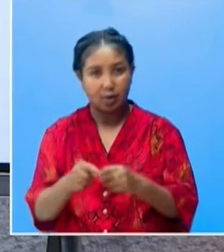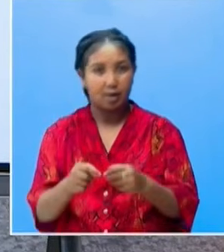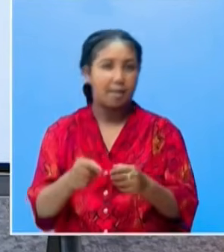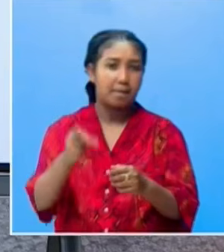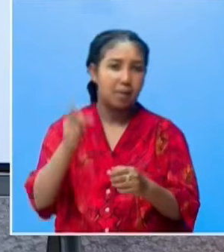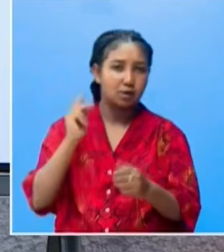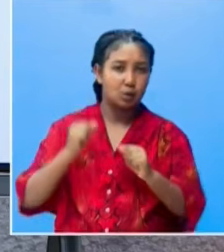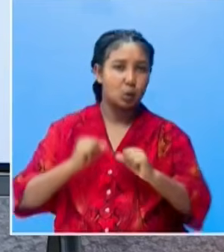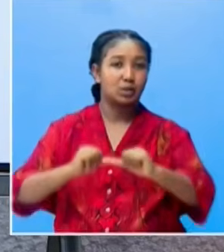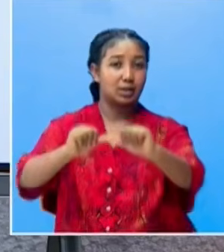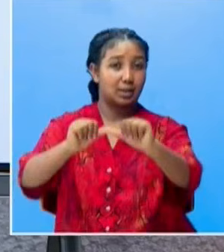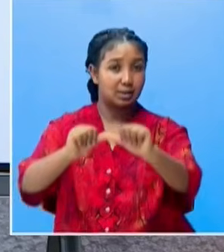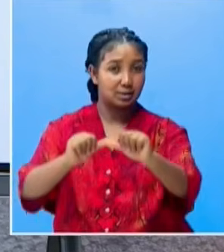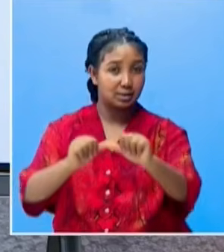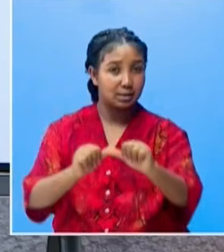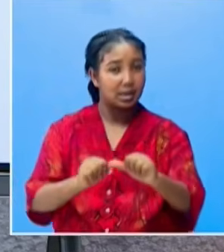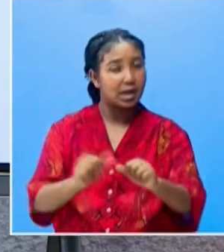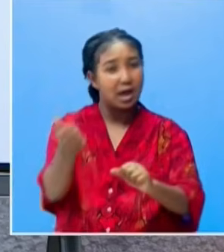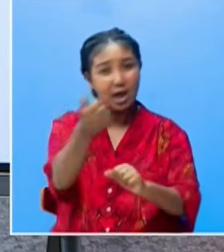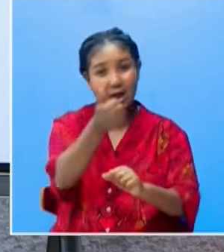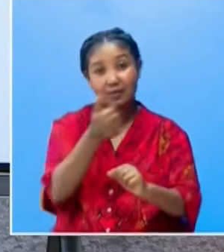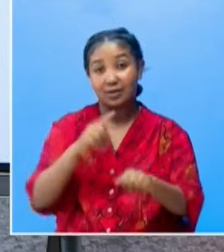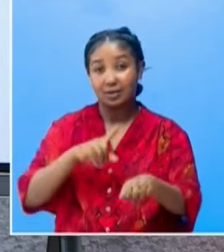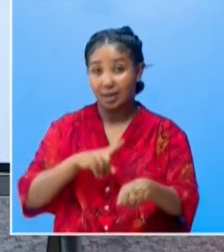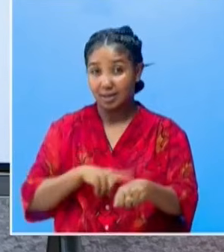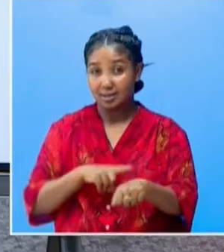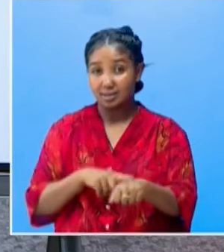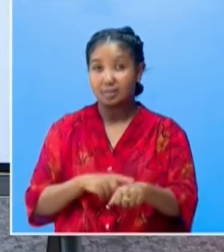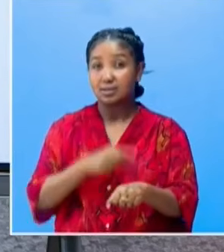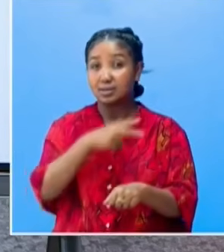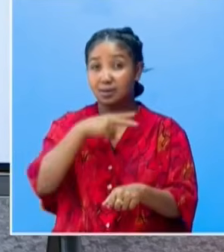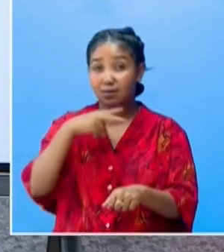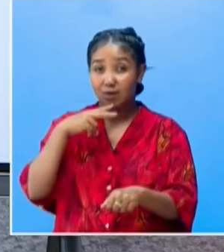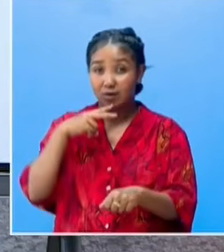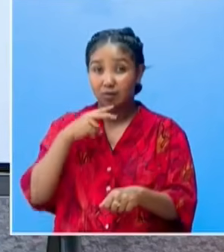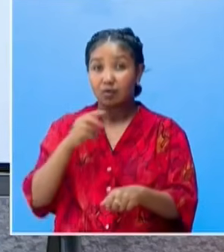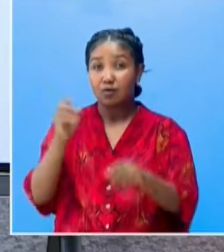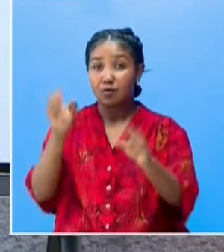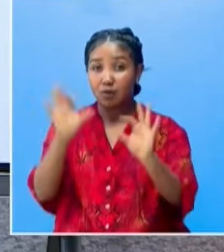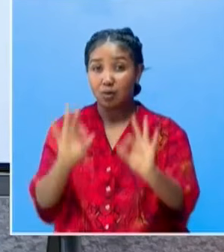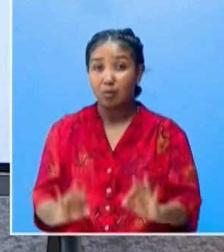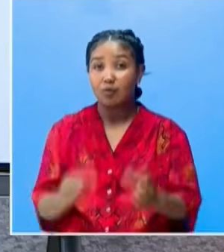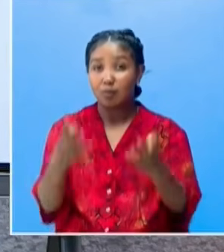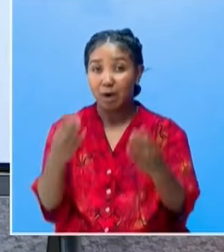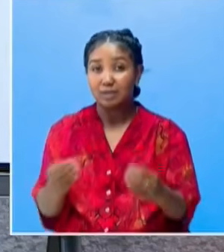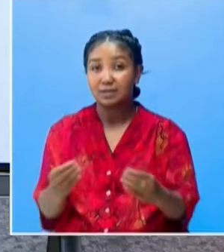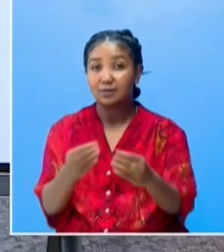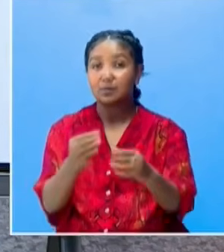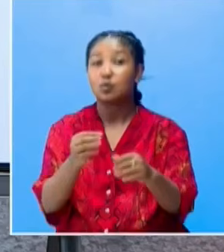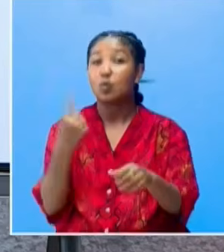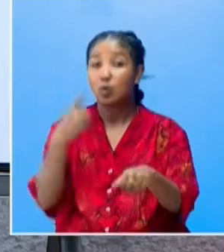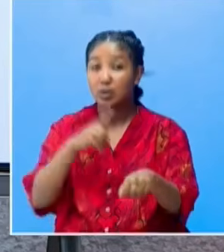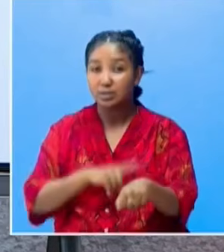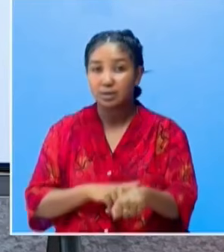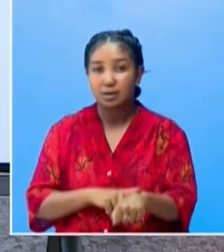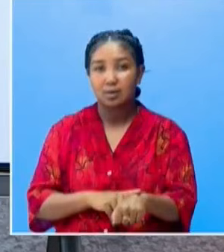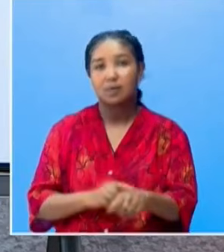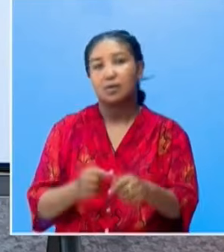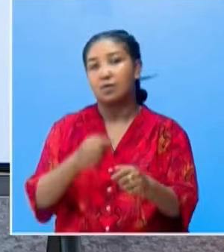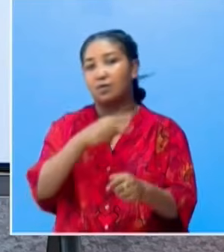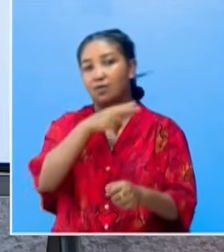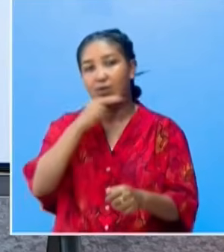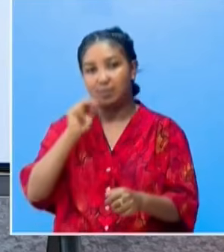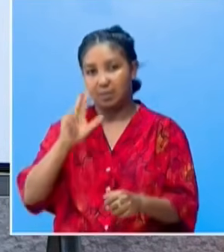the continuous ones, in every tense, the verb form of a passive sentence is always what? Verb